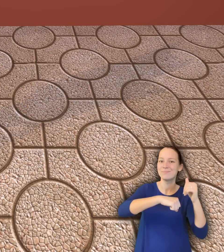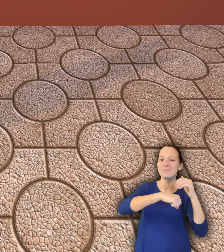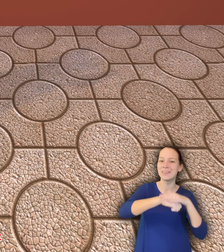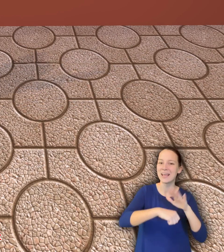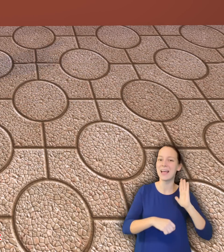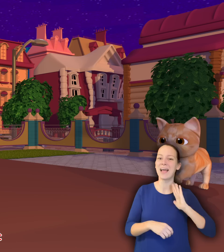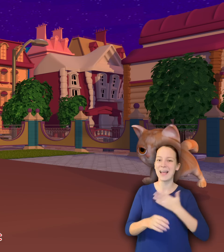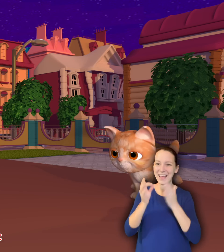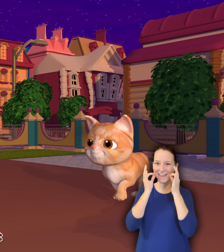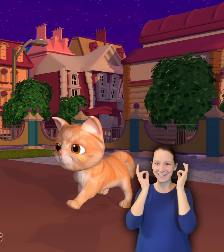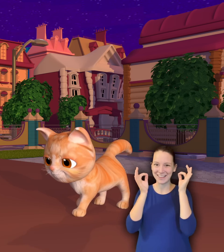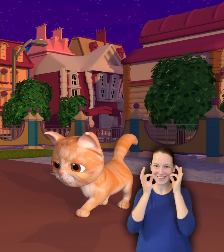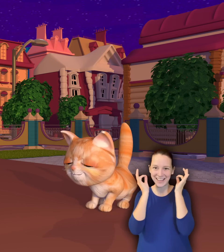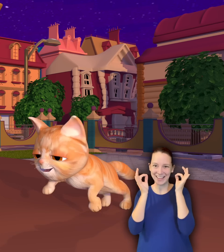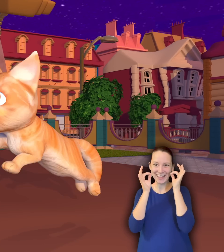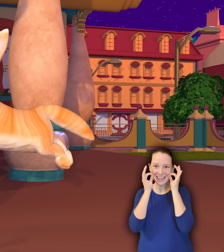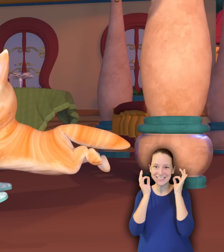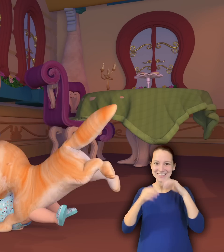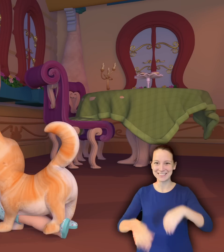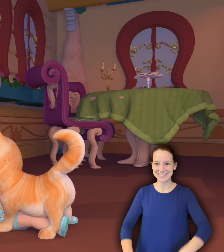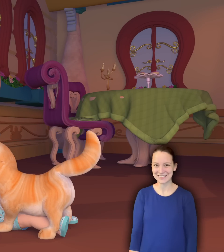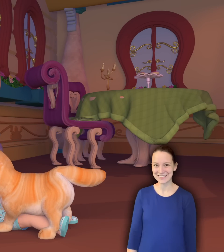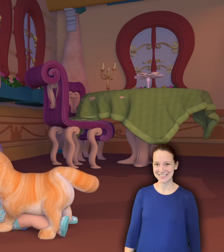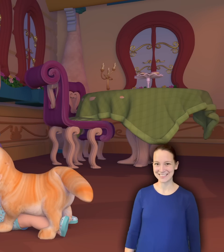our little cat.